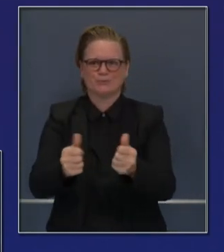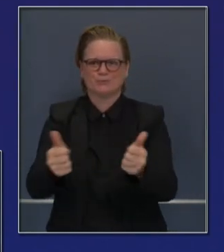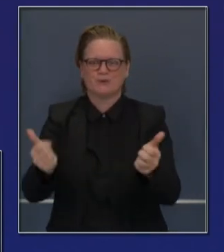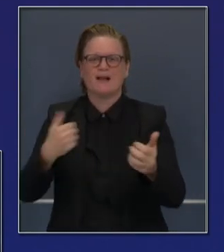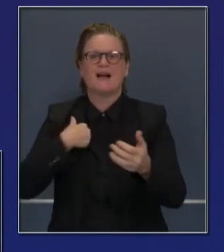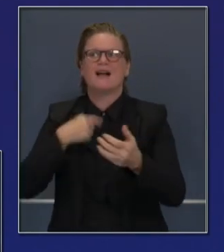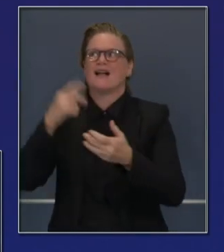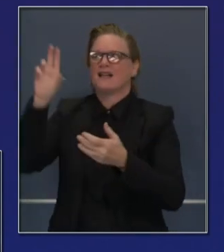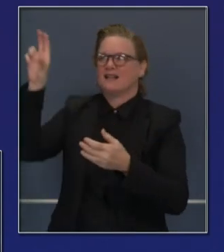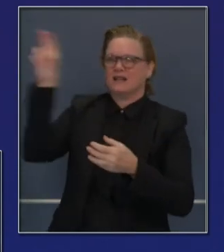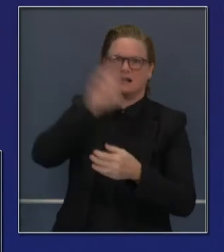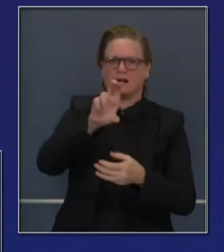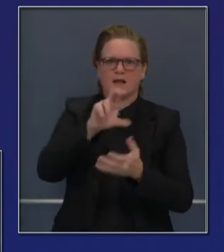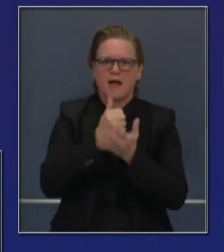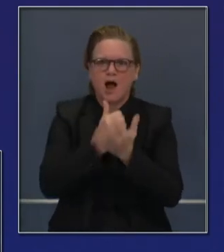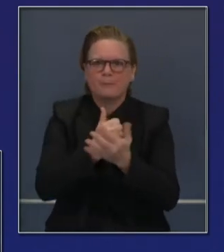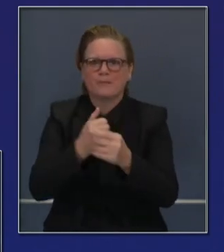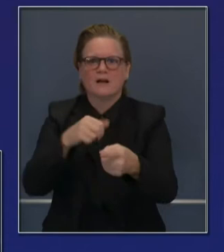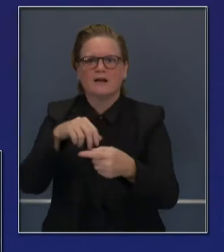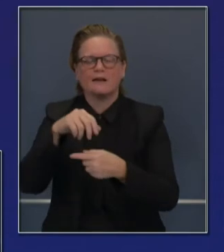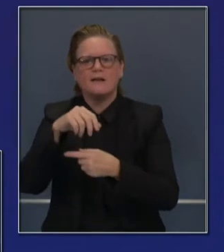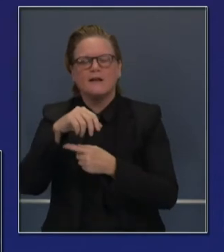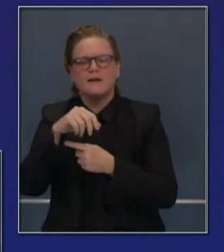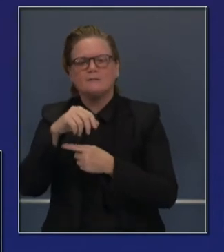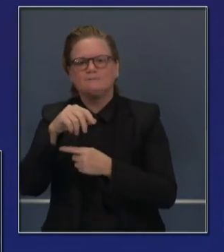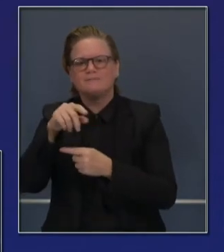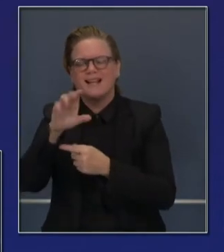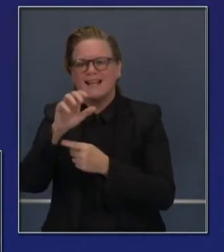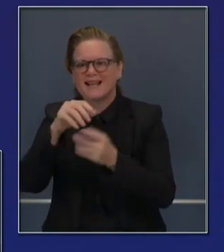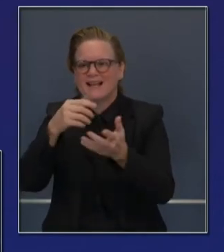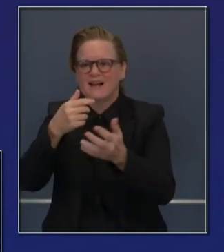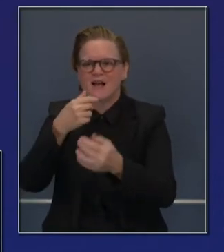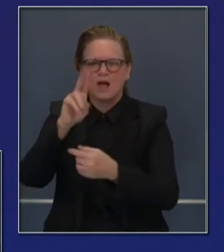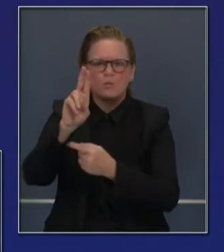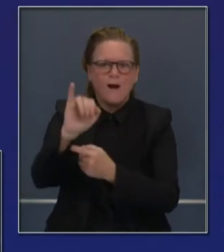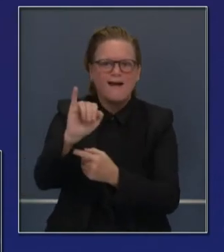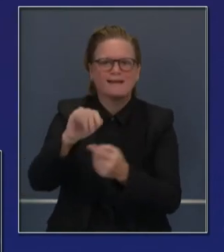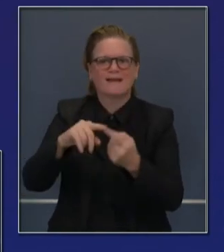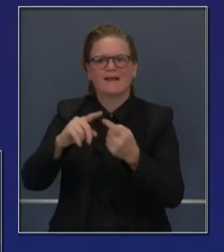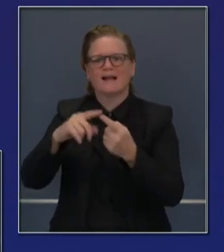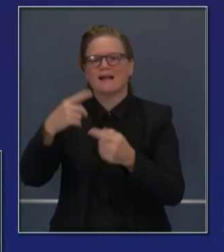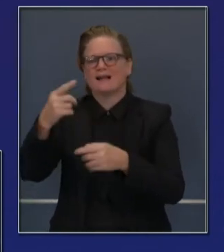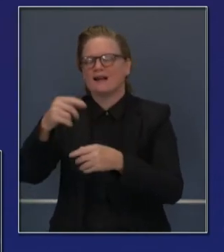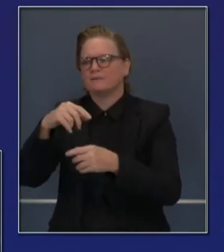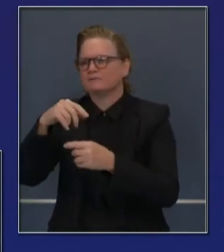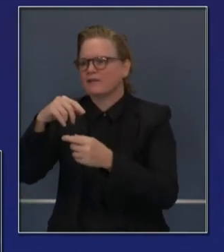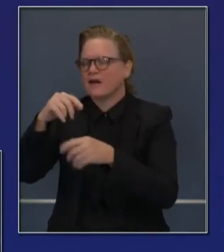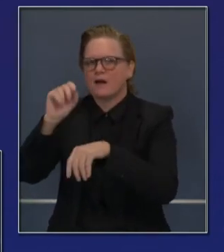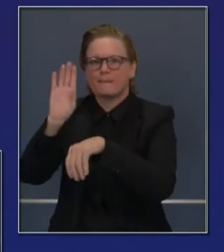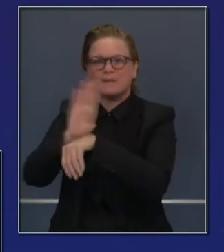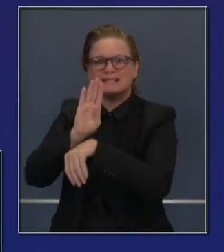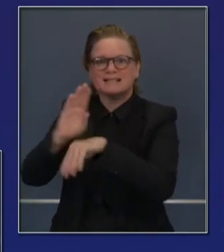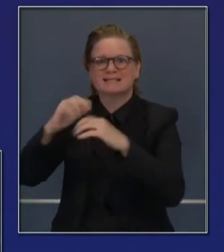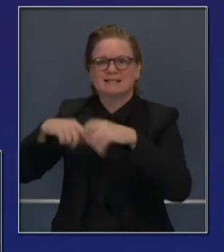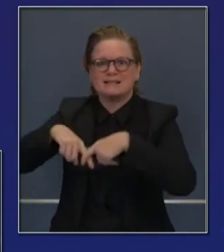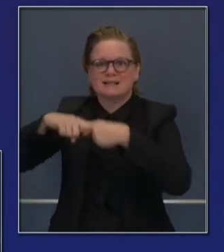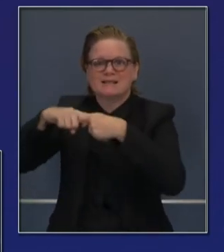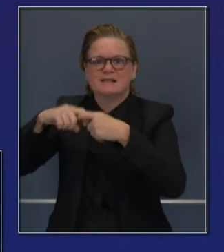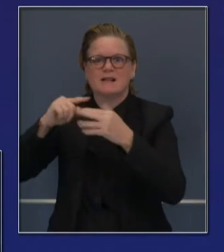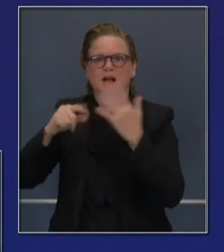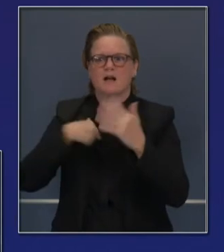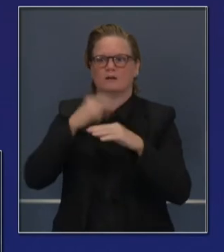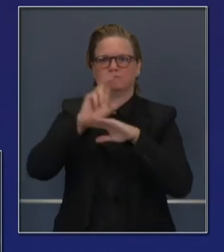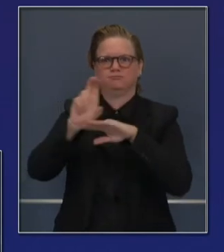We need Congress to act with urgency. Urgency is not January, February, March, and April of next year. Urgency